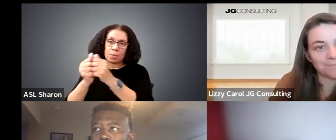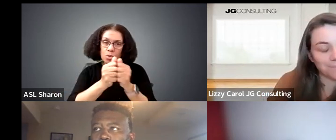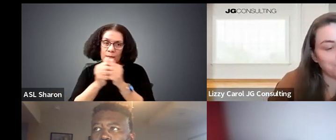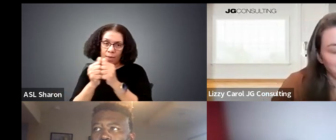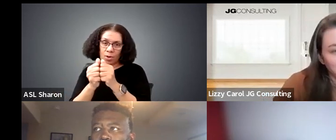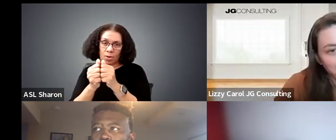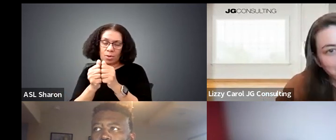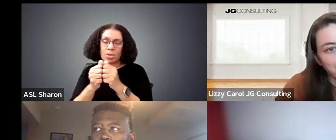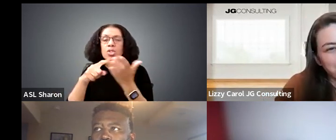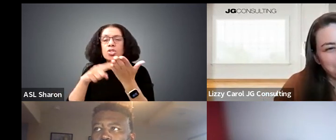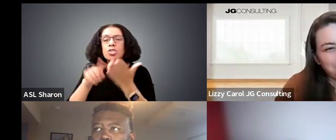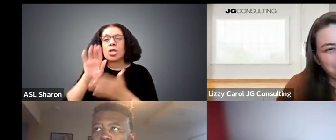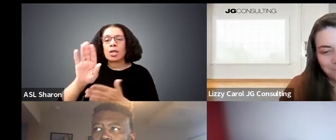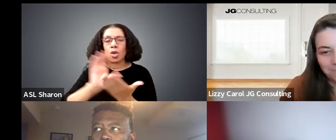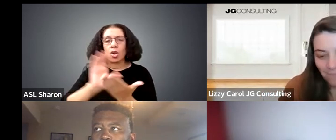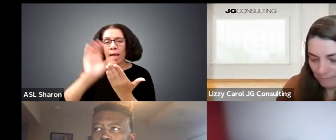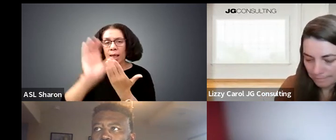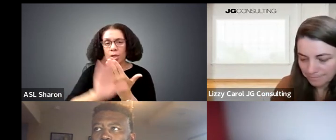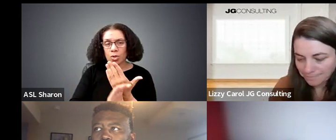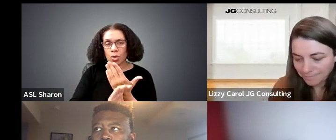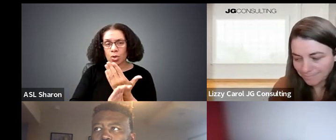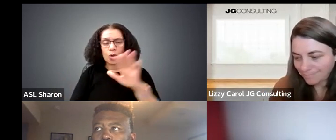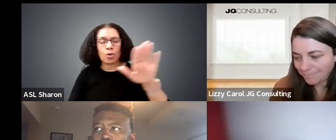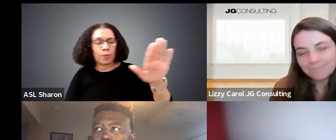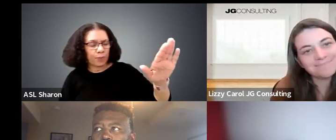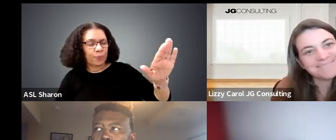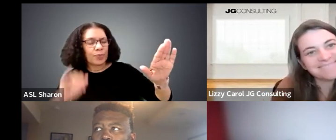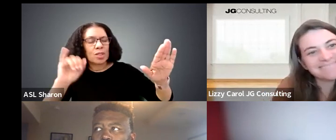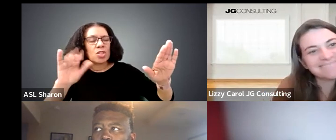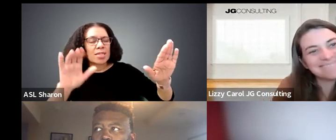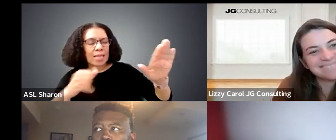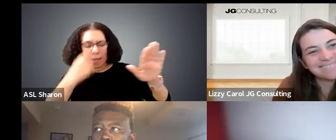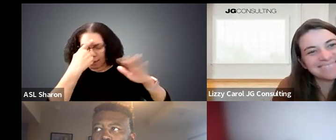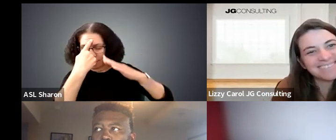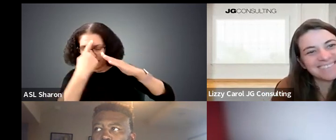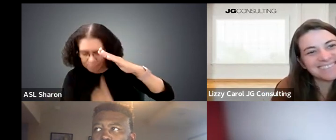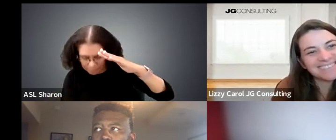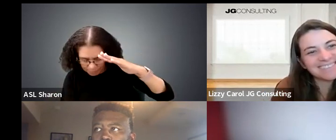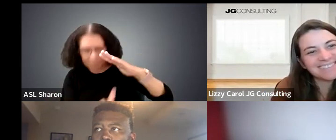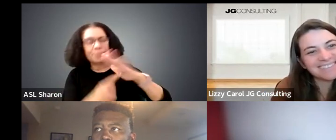if that works for you. And that was what I missed. Actually, I forgot my whole question. What